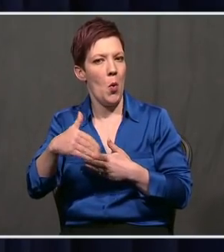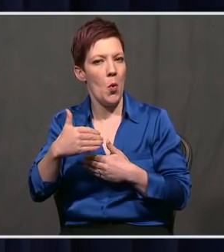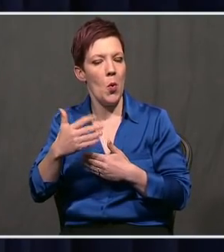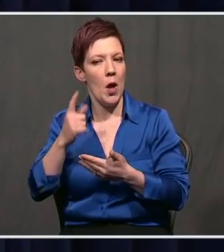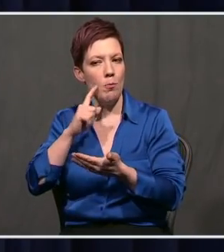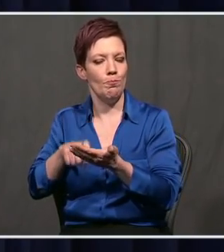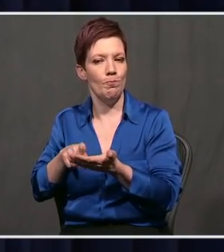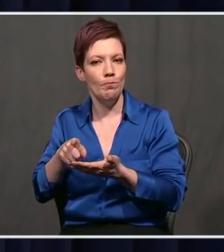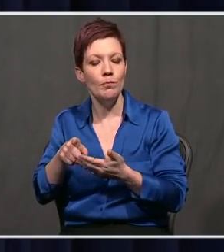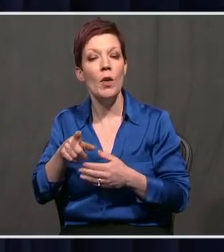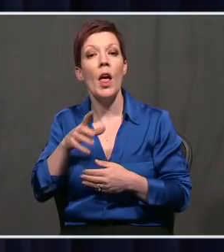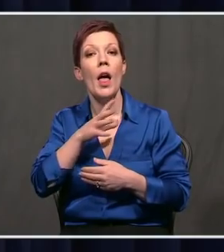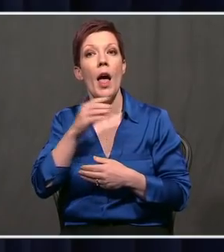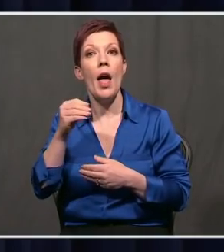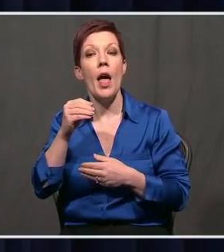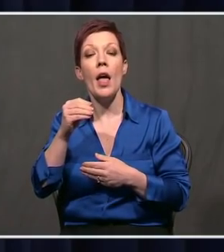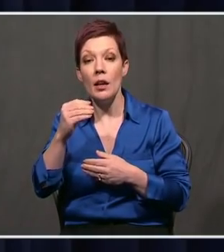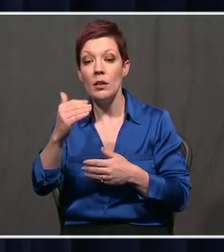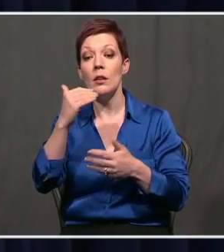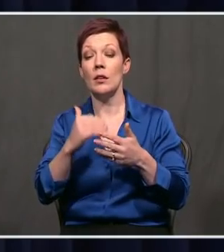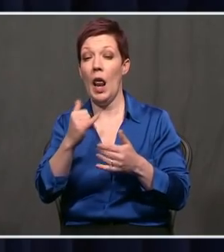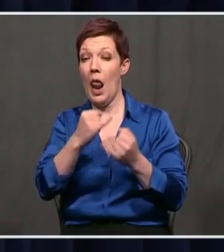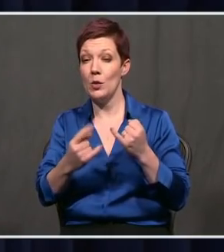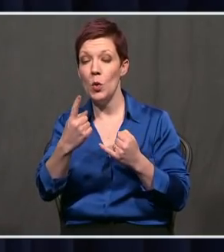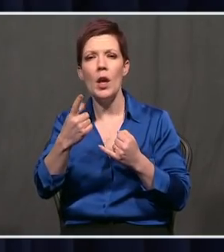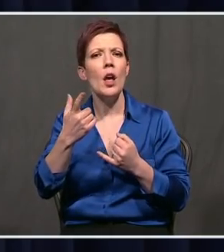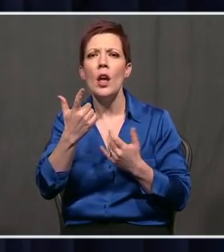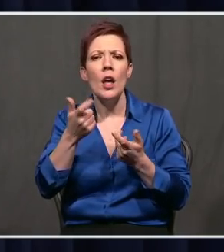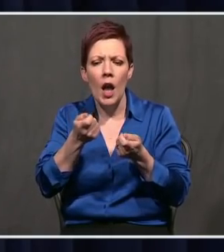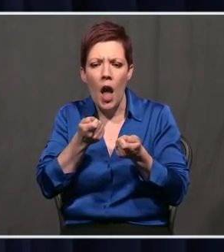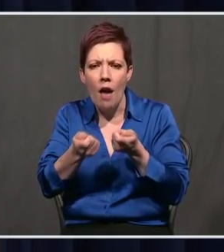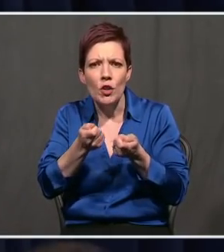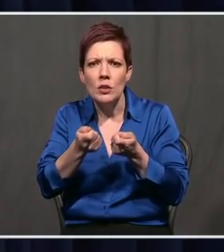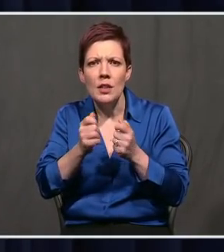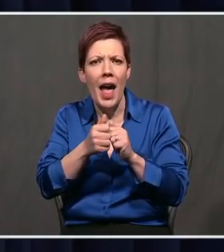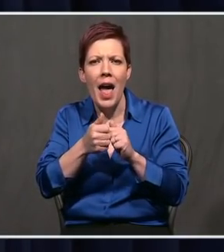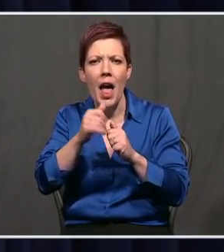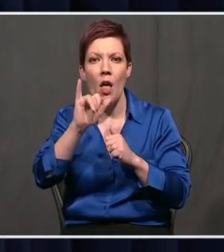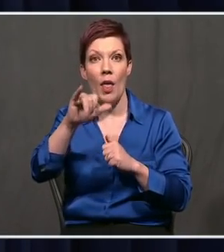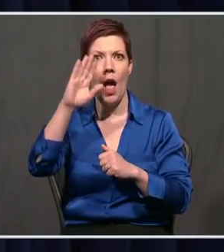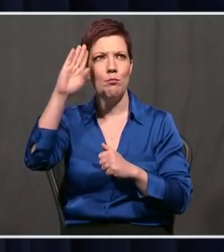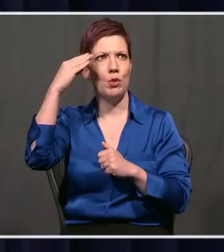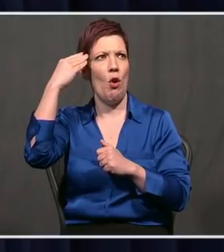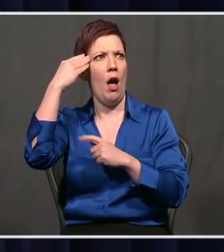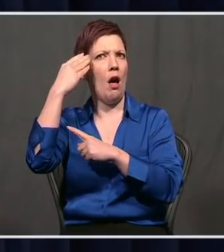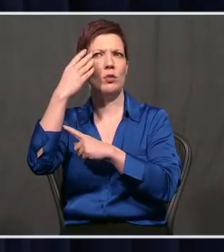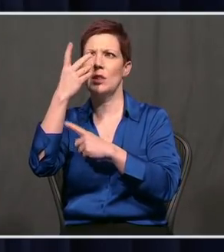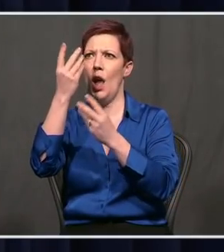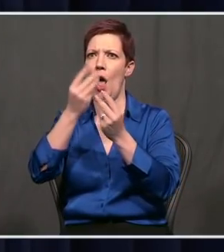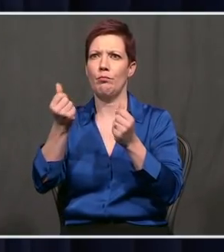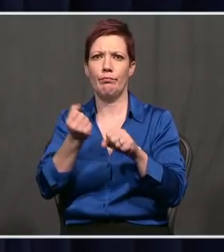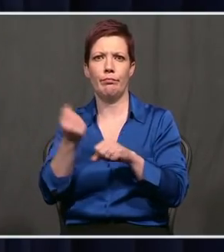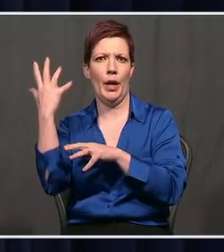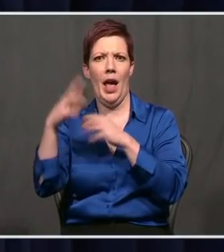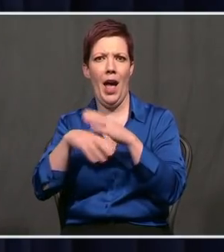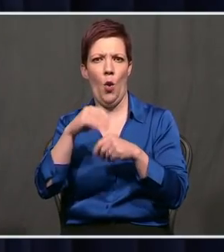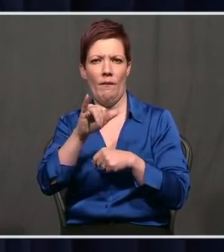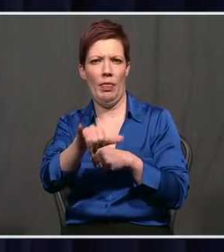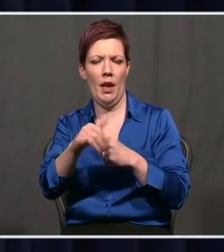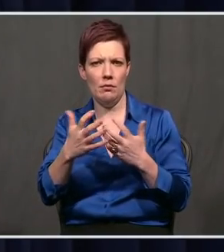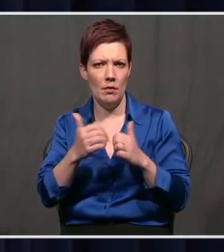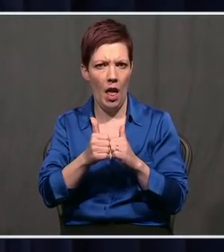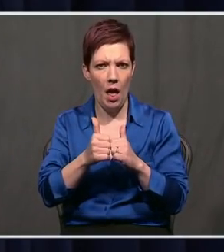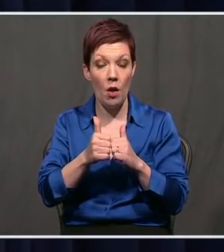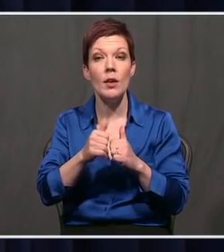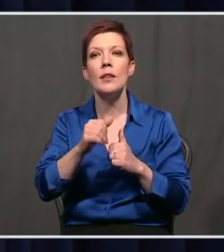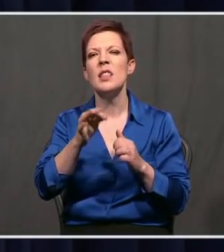but governance. How do we cut through the bureaucracy? How did Operation Warp Speed cut through the bureaucracy? It was very simple. A direct report from